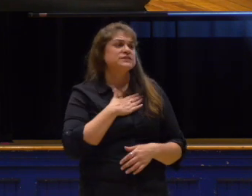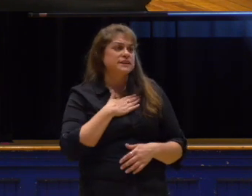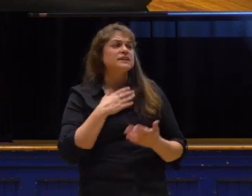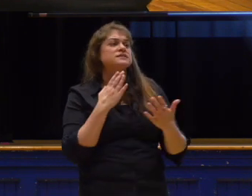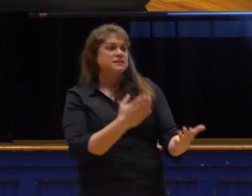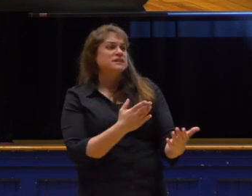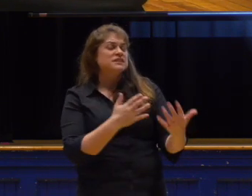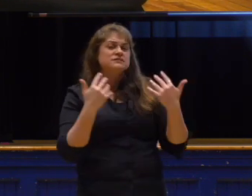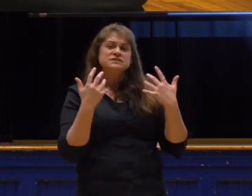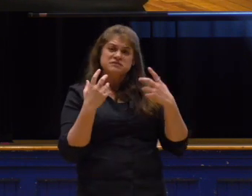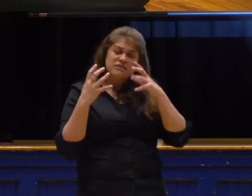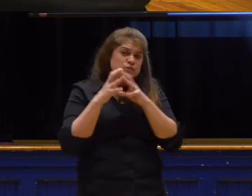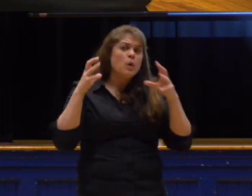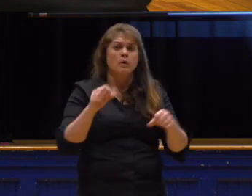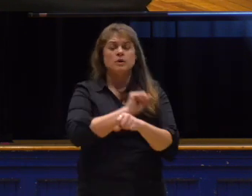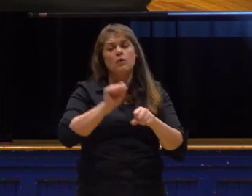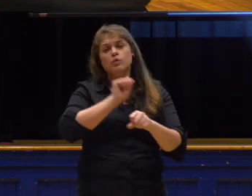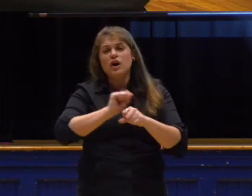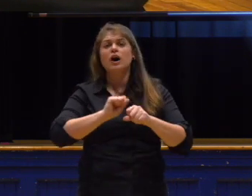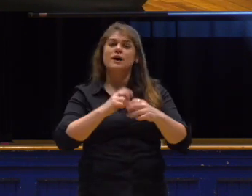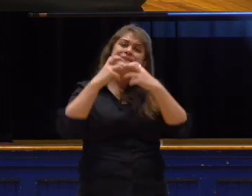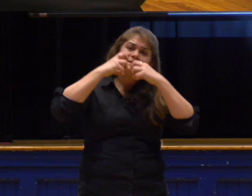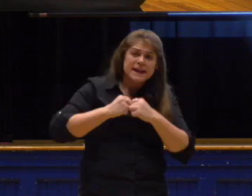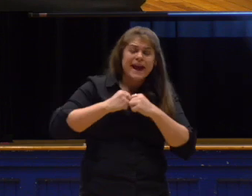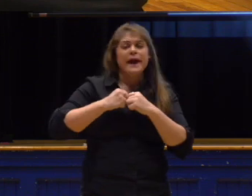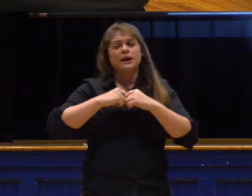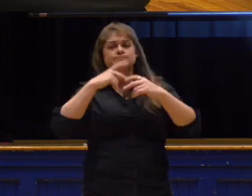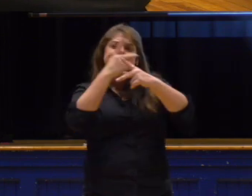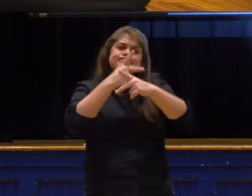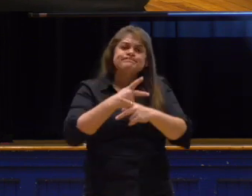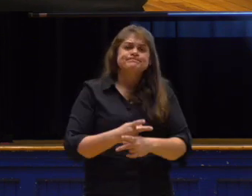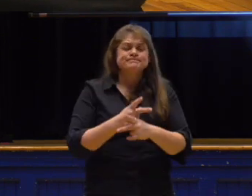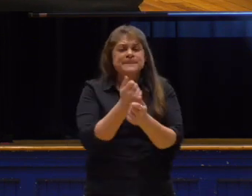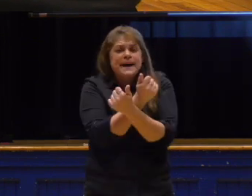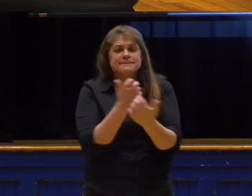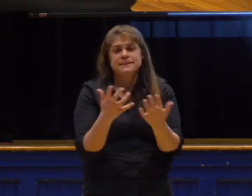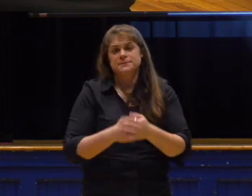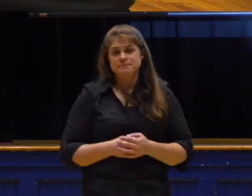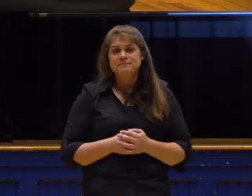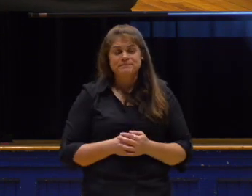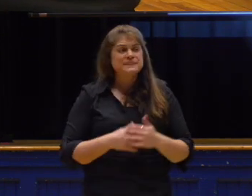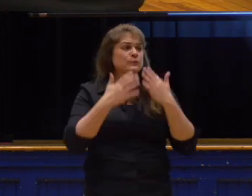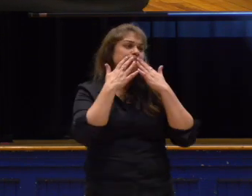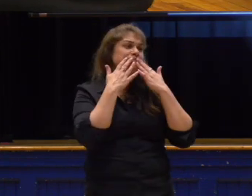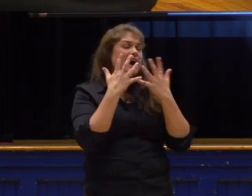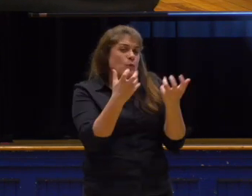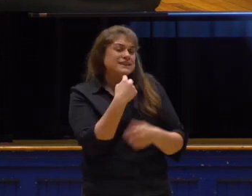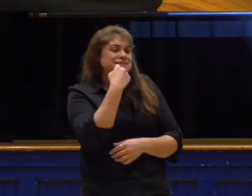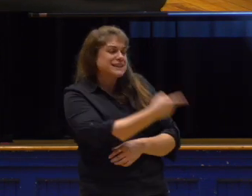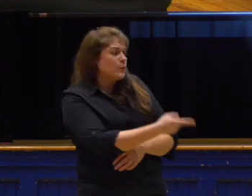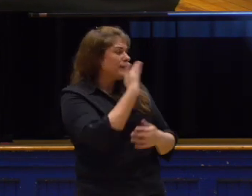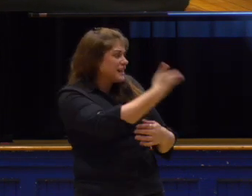appreciative of the solid work that went into that and the consideration that went into it. So I just wanted to say thank